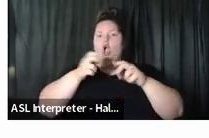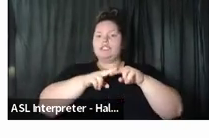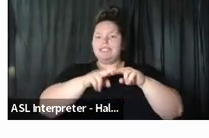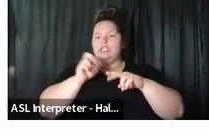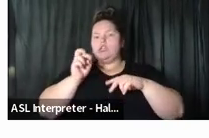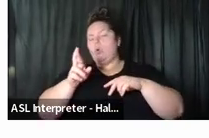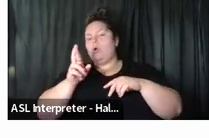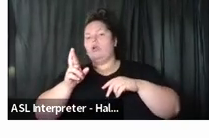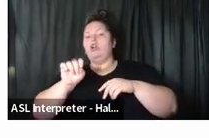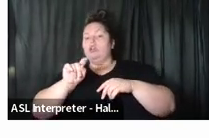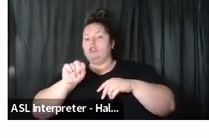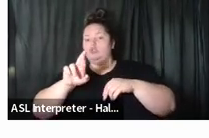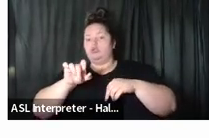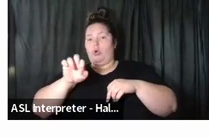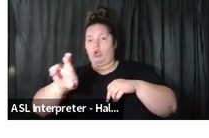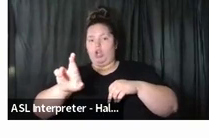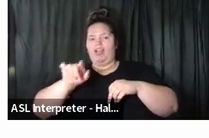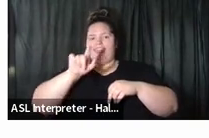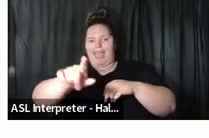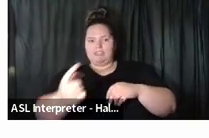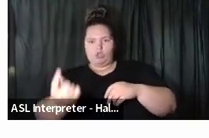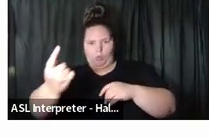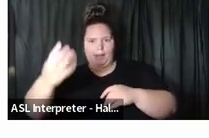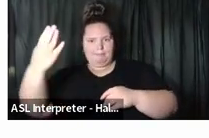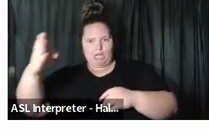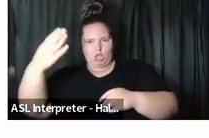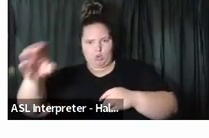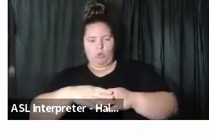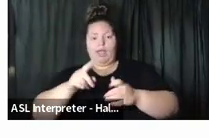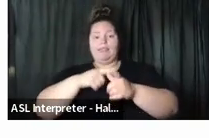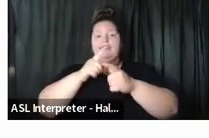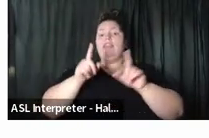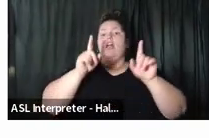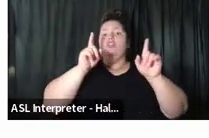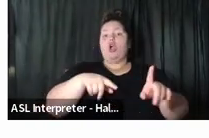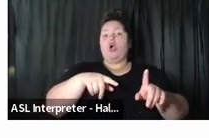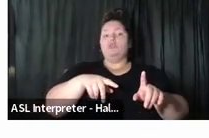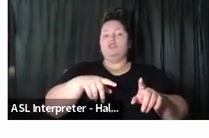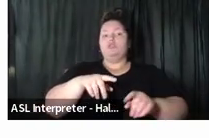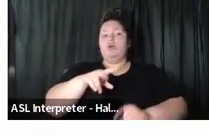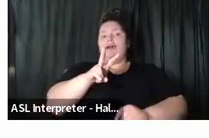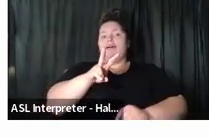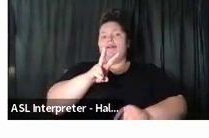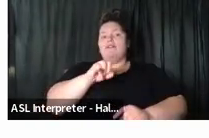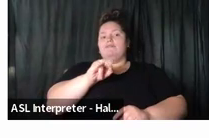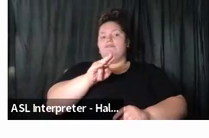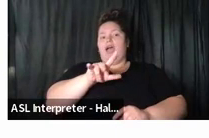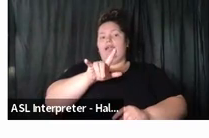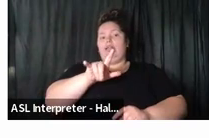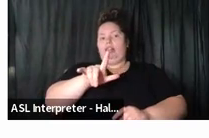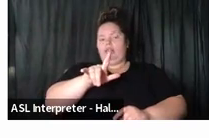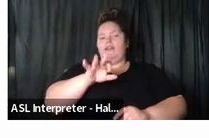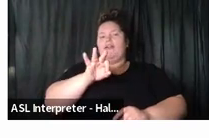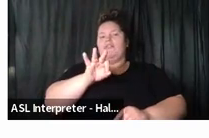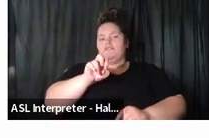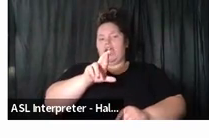item in blue. And then the go-to vinyl firefly seat, again, that's just another supportive